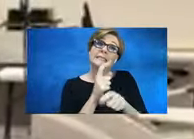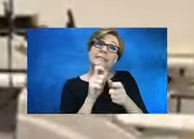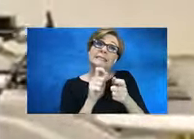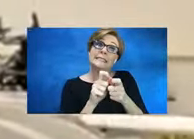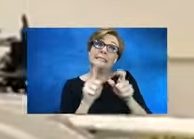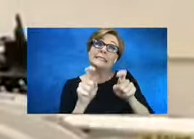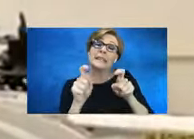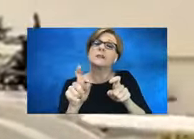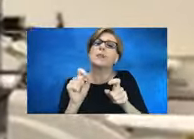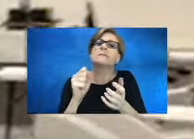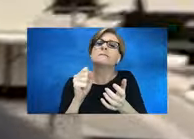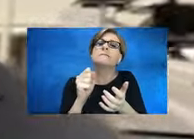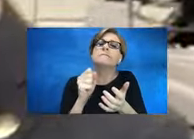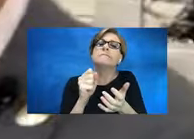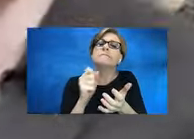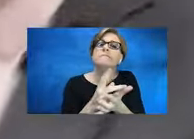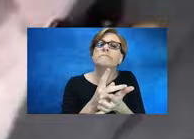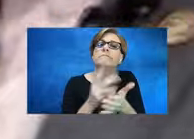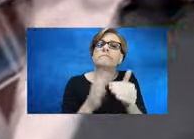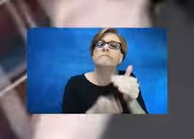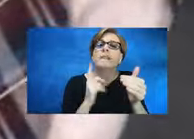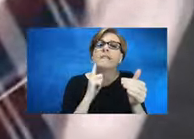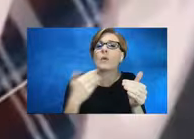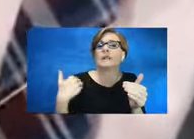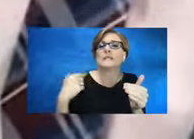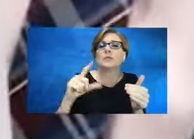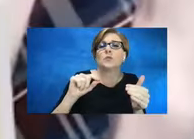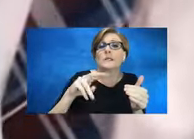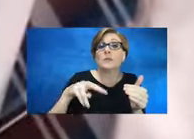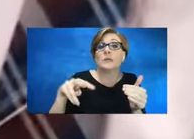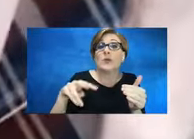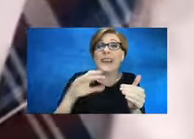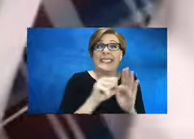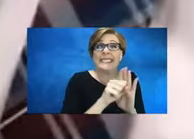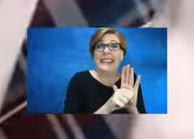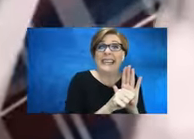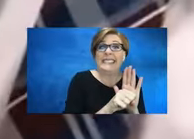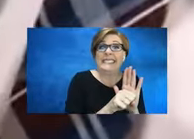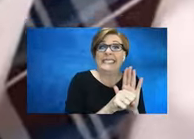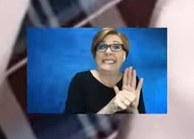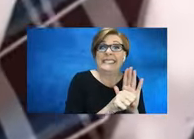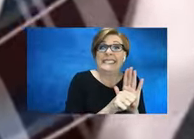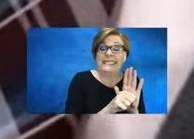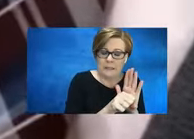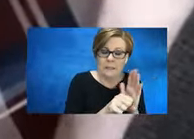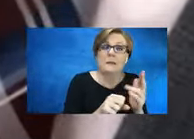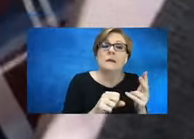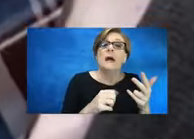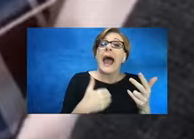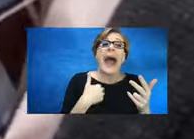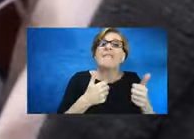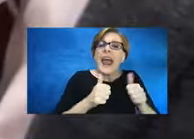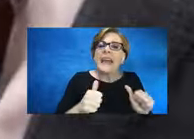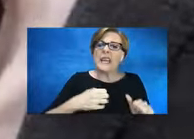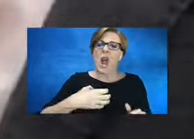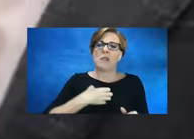general election. Now, this is the state certification. So if there is a federal contest, a state contest, or a legislative contest